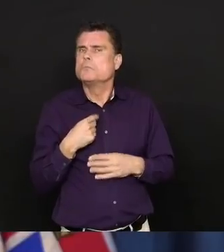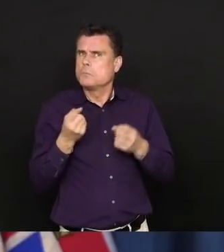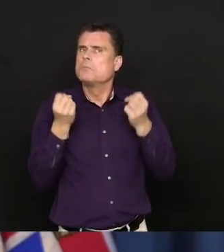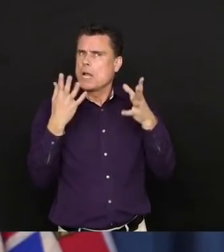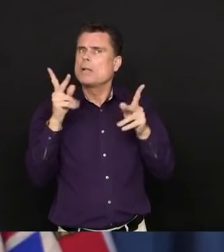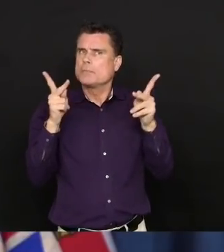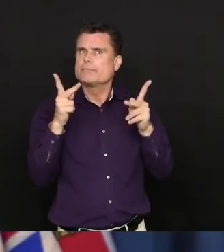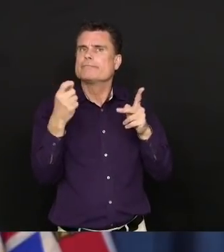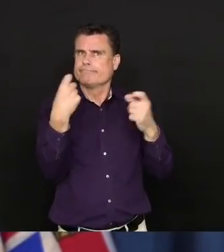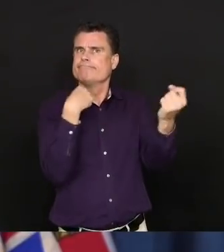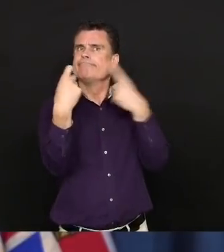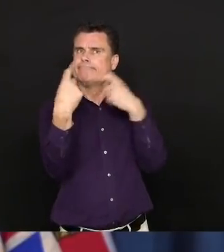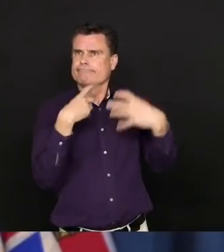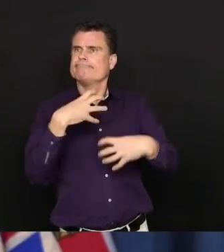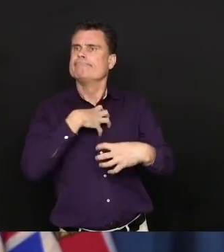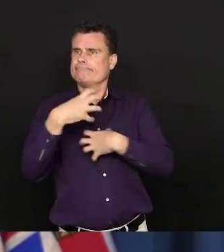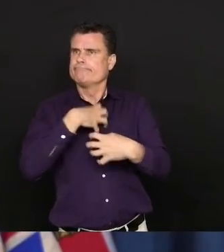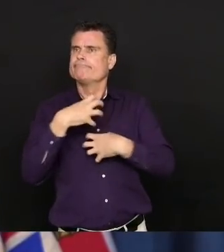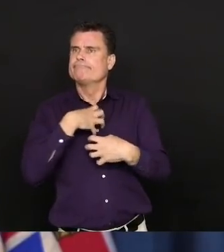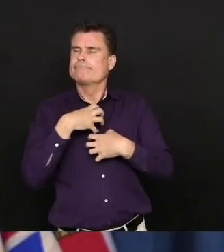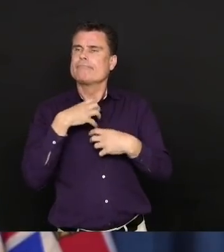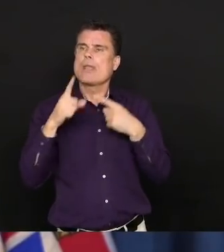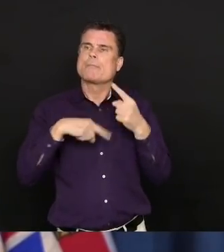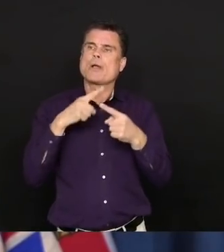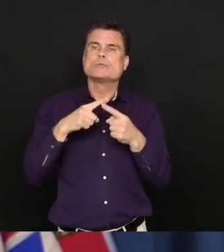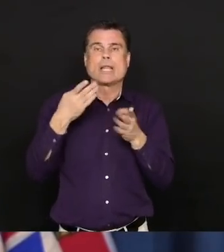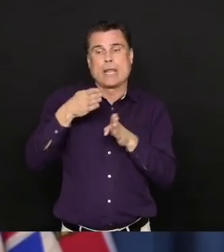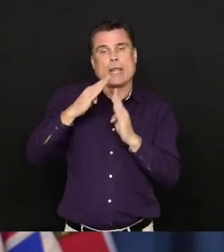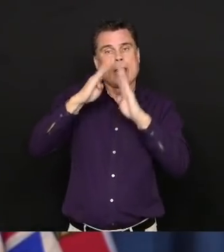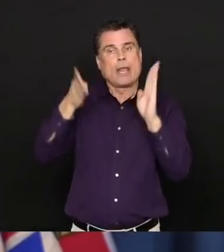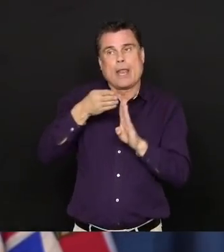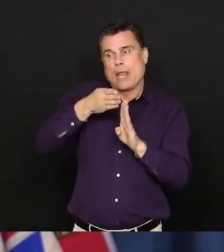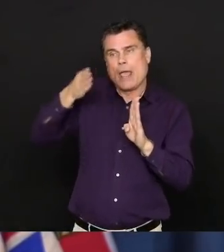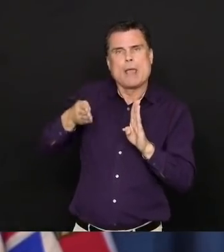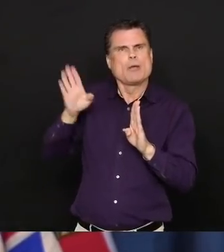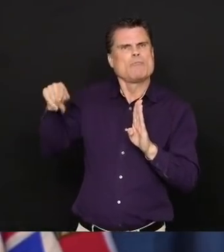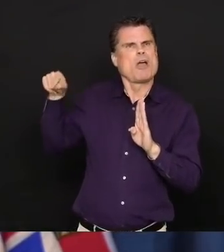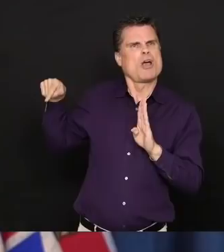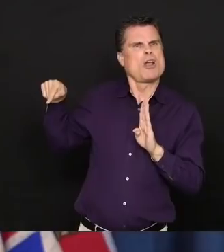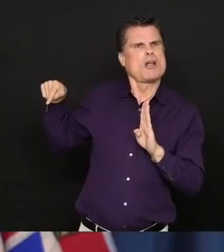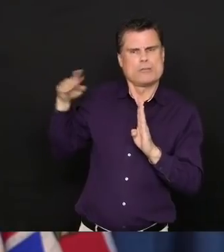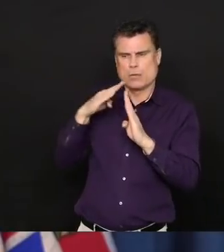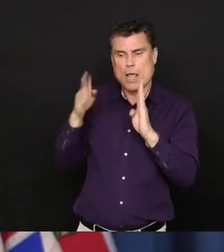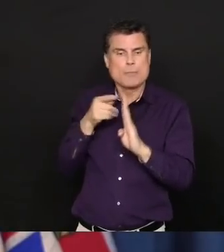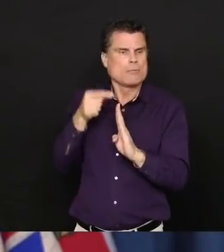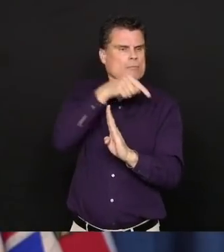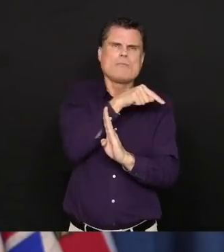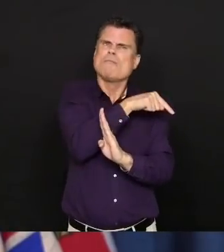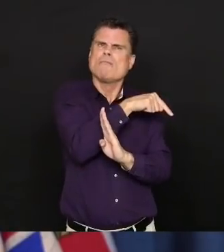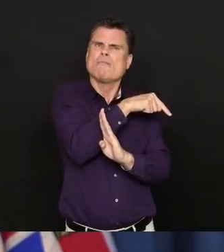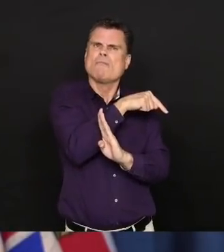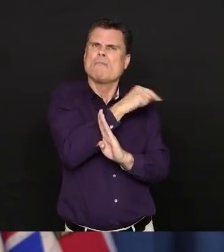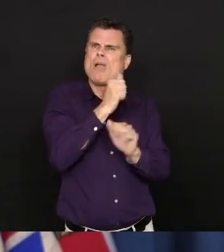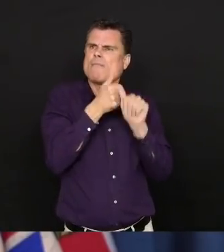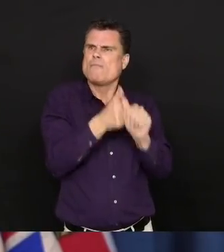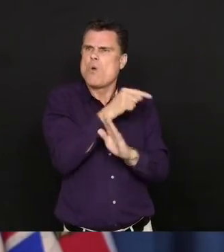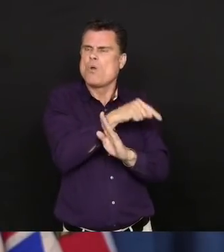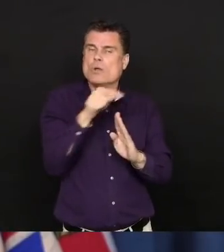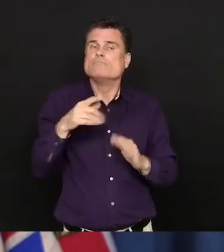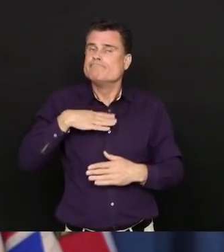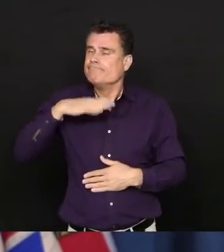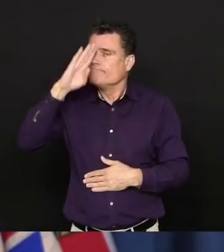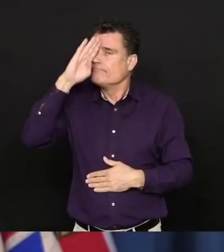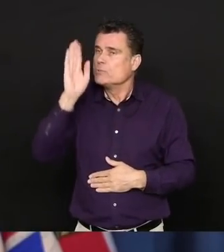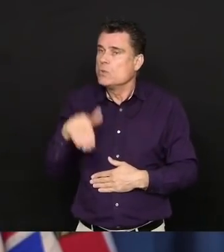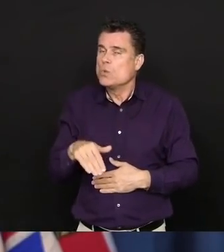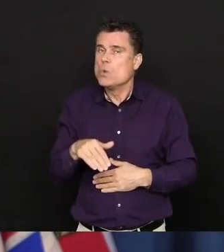know the story about what is happening with somebody in their community. So that one is one that we address